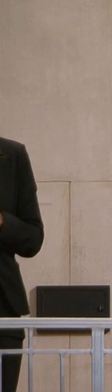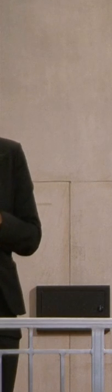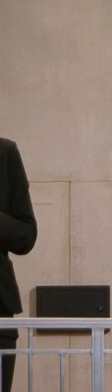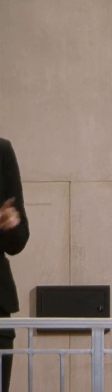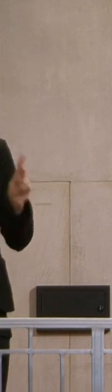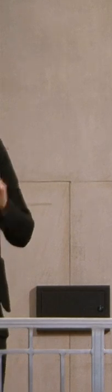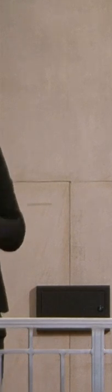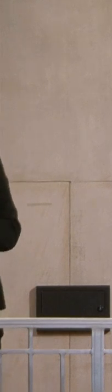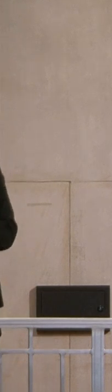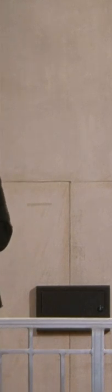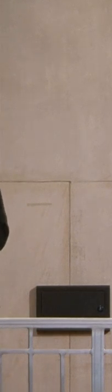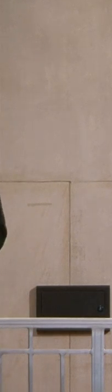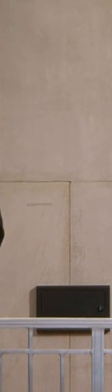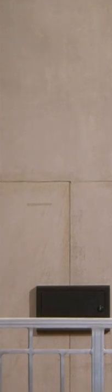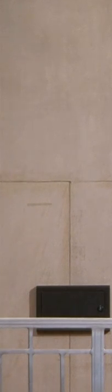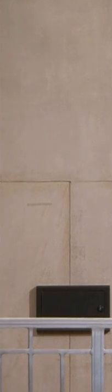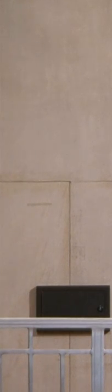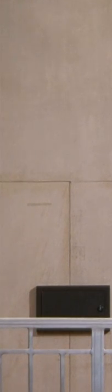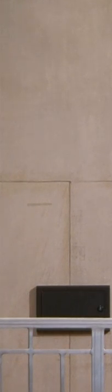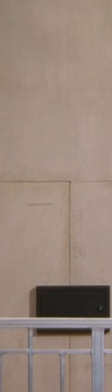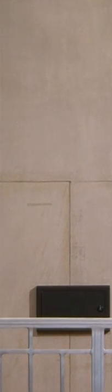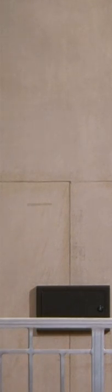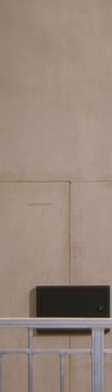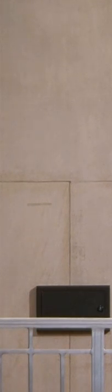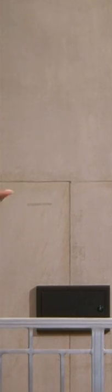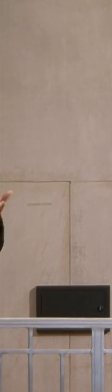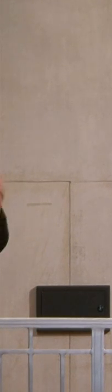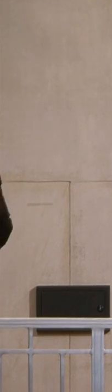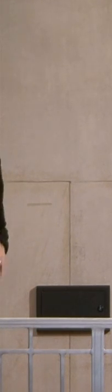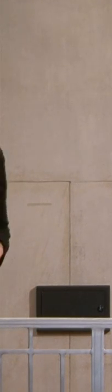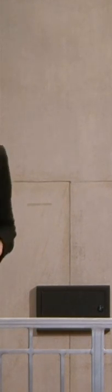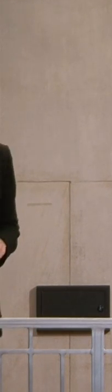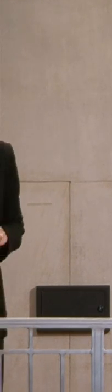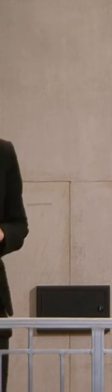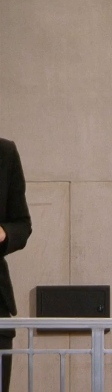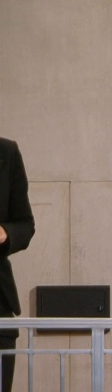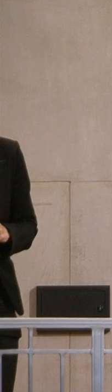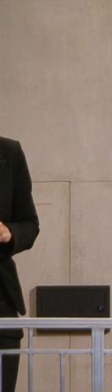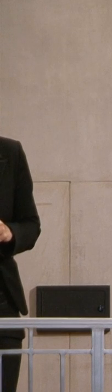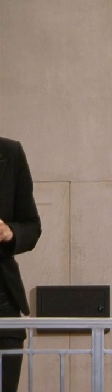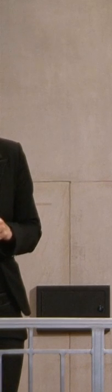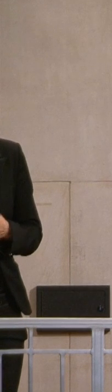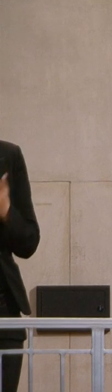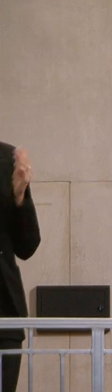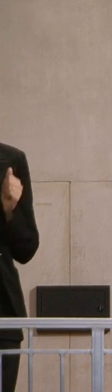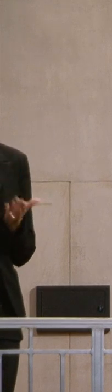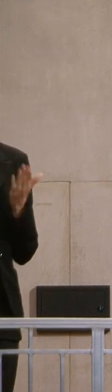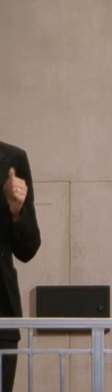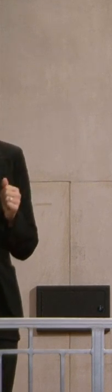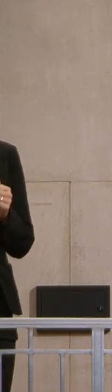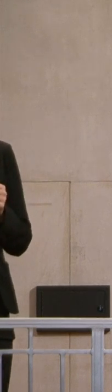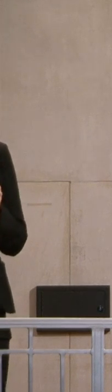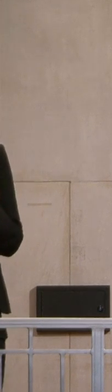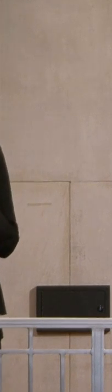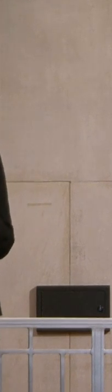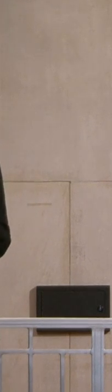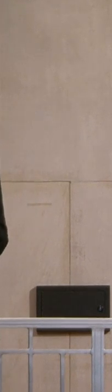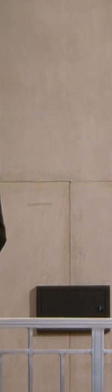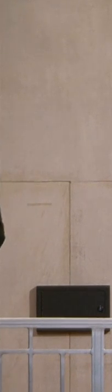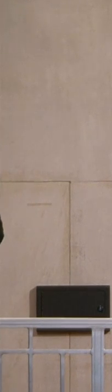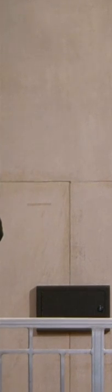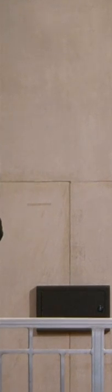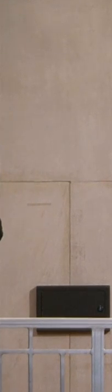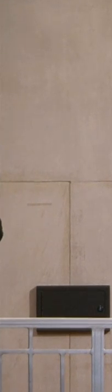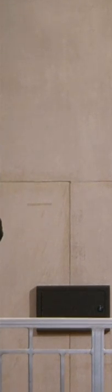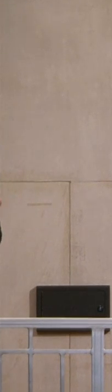so fraudulent, is a type of consumer fraud. And some of you may be thinking, oh, you know, I think this surely is a thing of